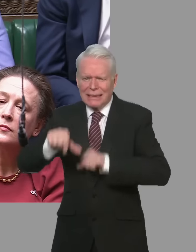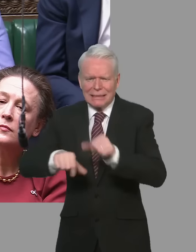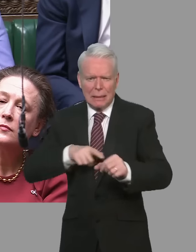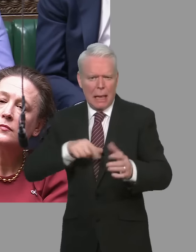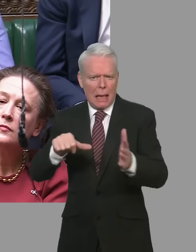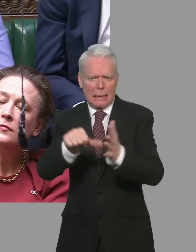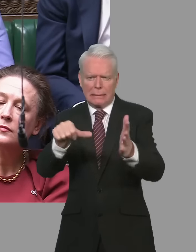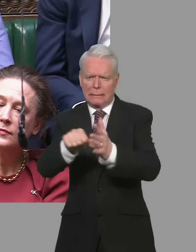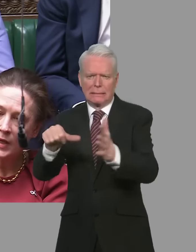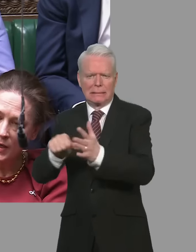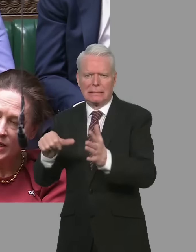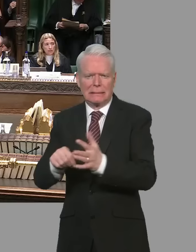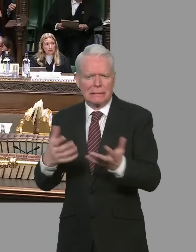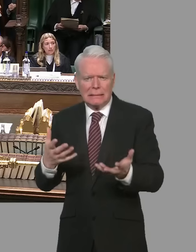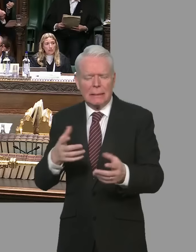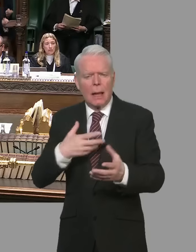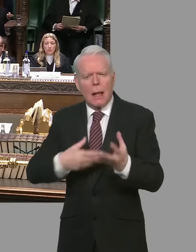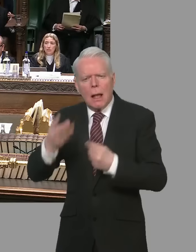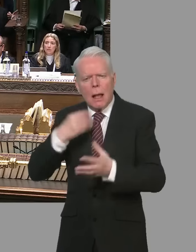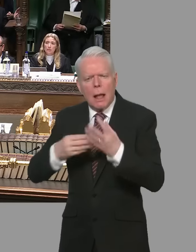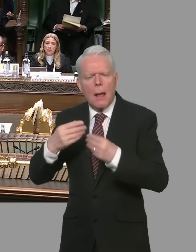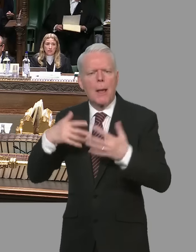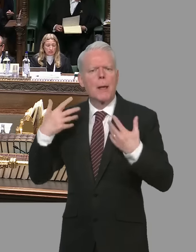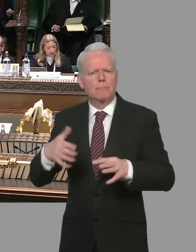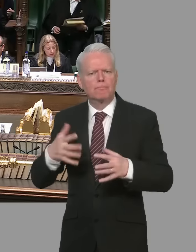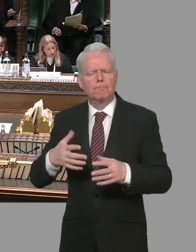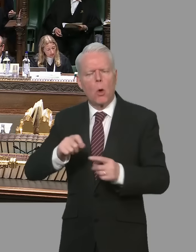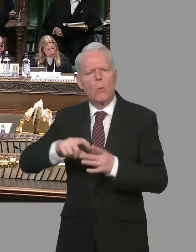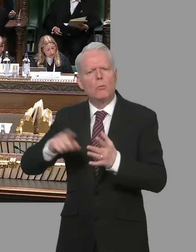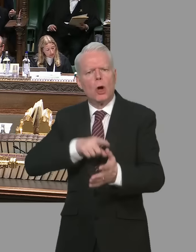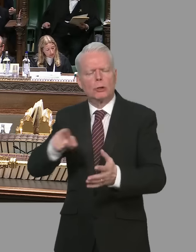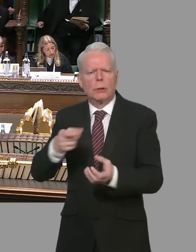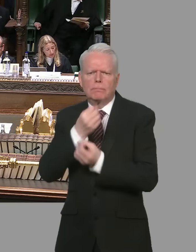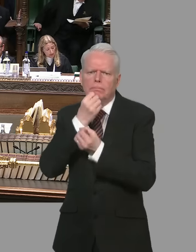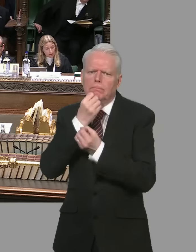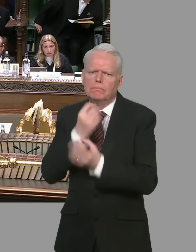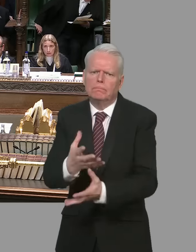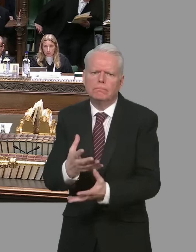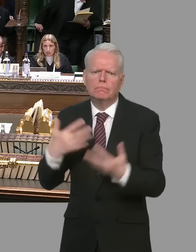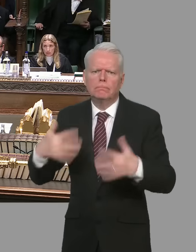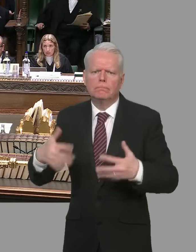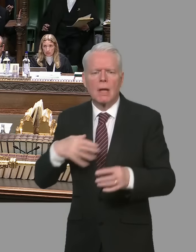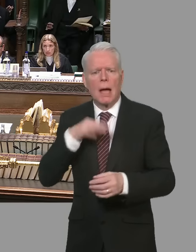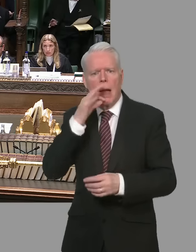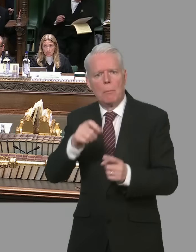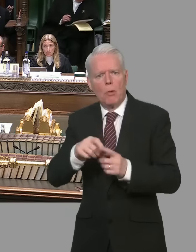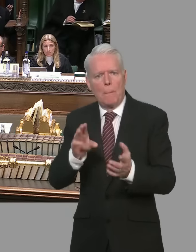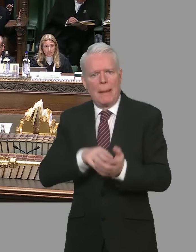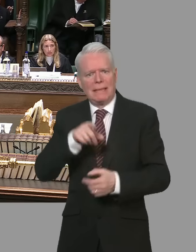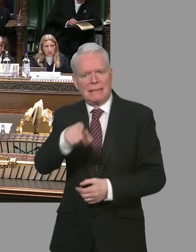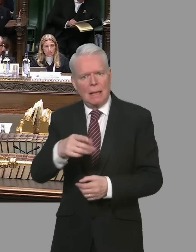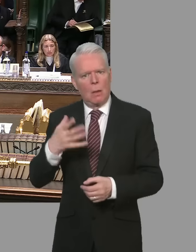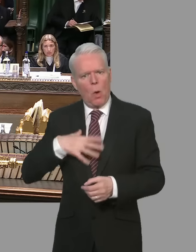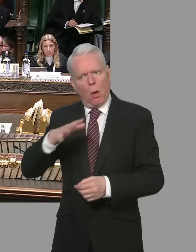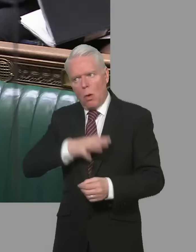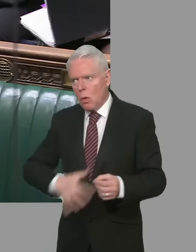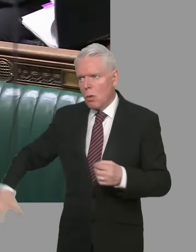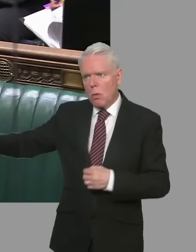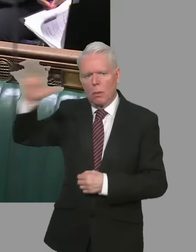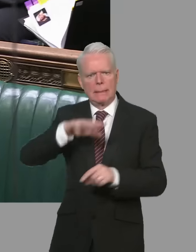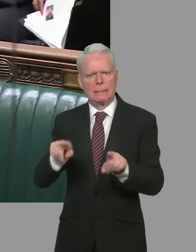this pernicious drug? Can I thank her for her work? She's right to highlight the growing threat posed by dangerous synthetic